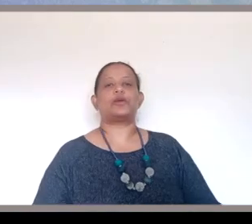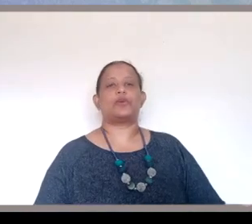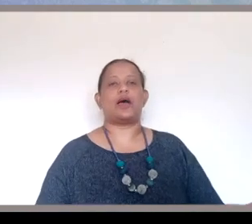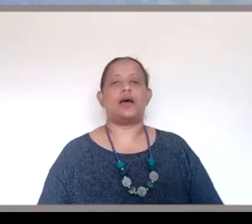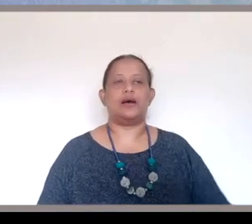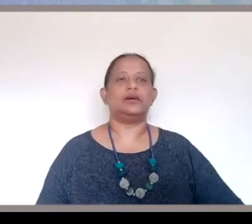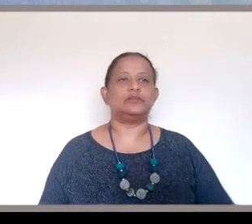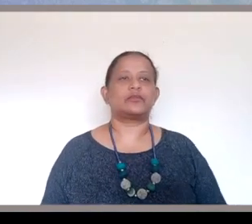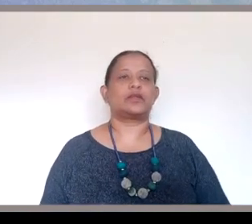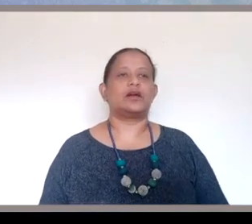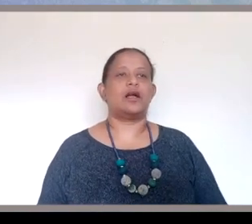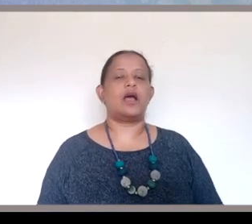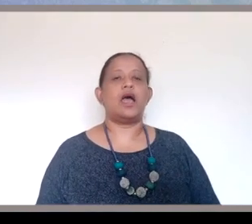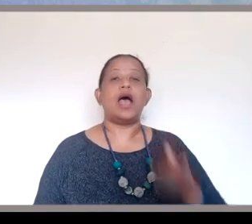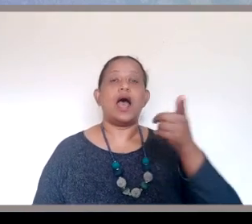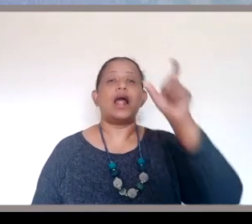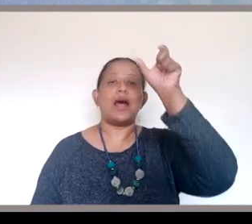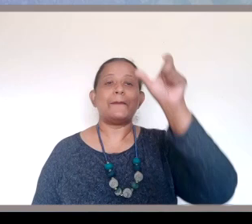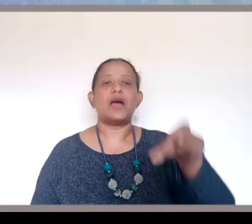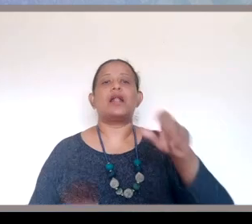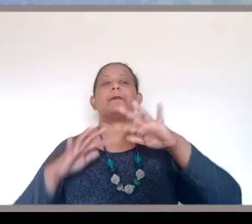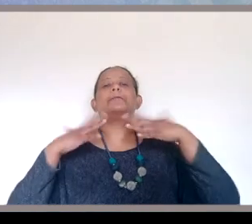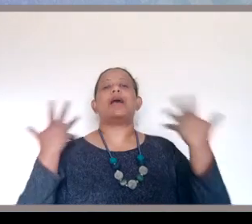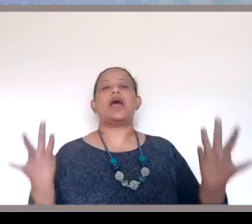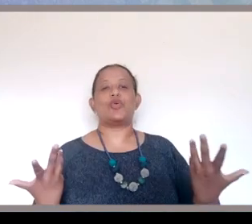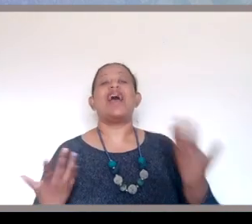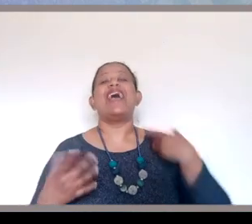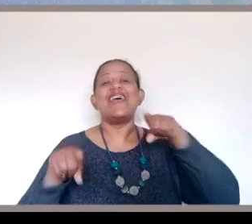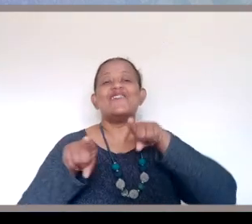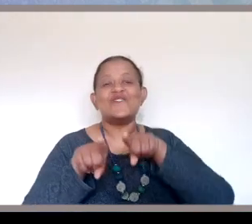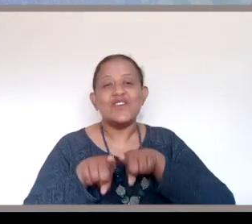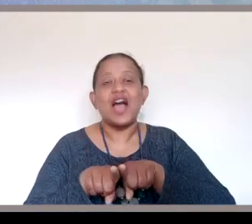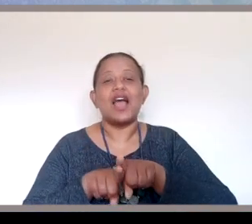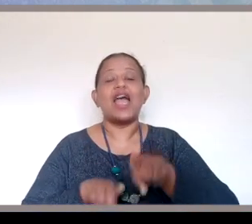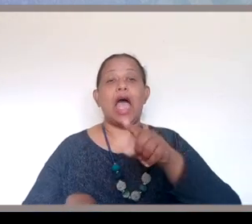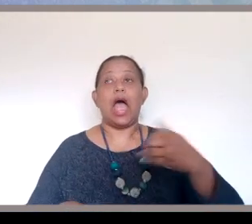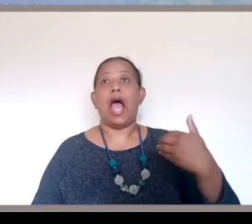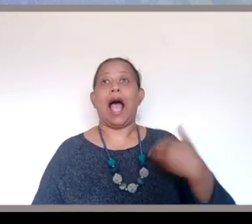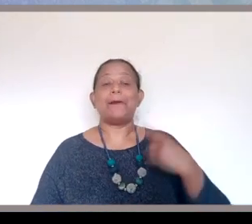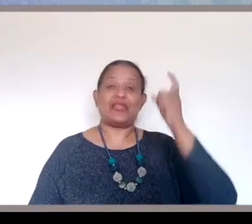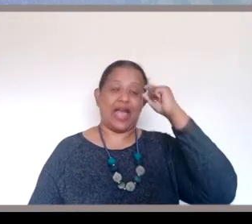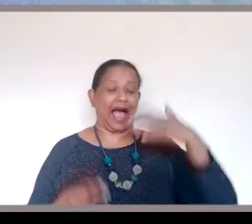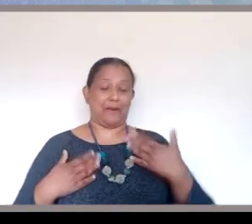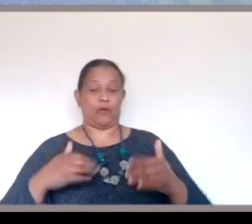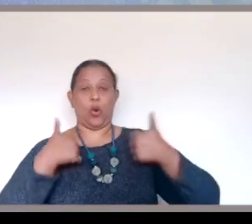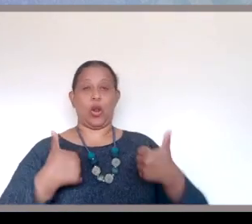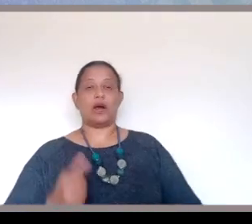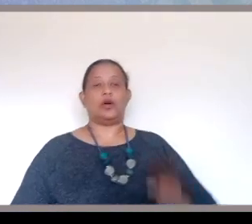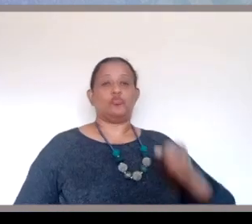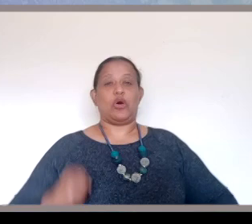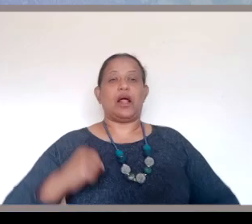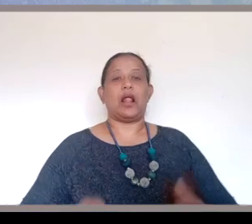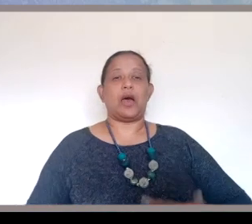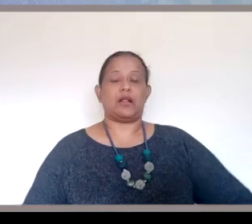led later to his death. You see, it's the little things in life that kill us. James is saying,